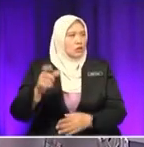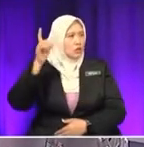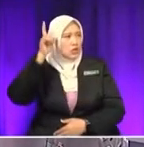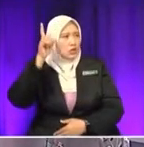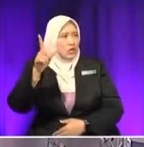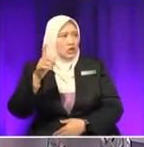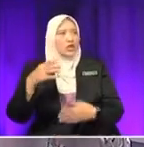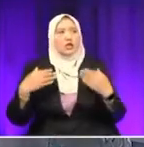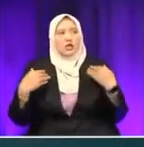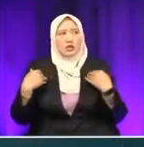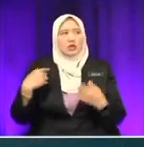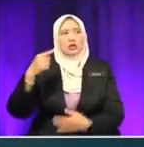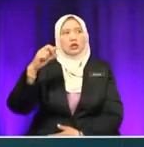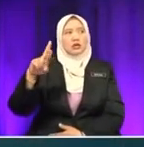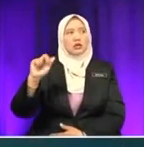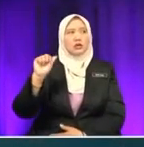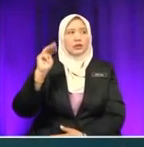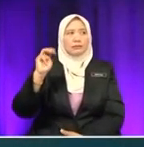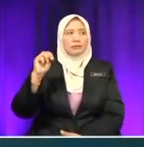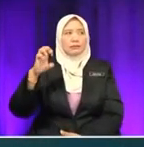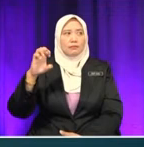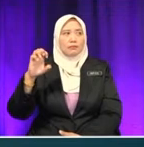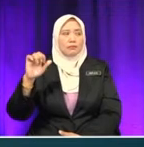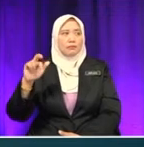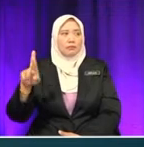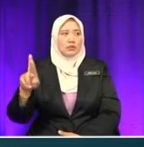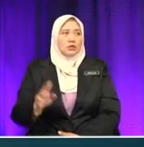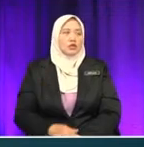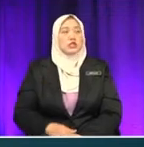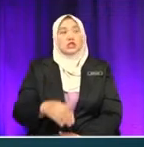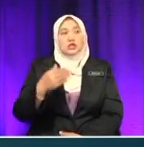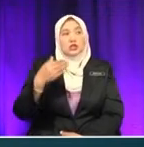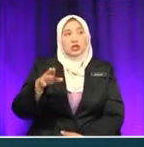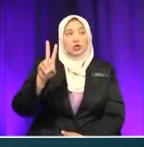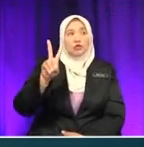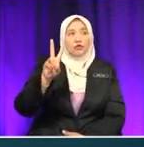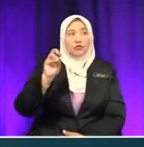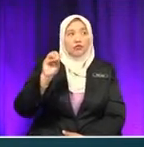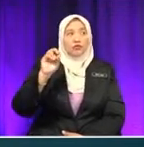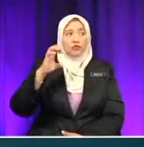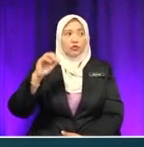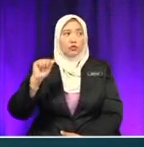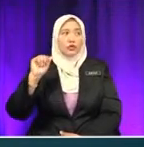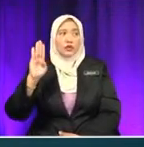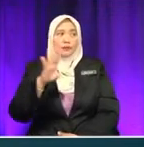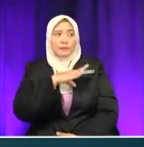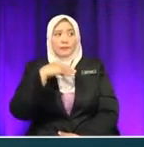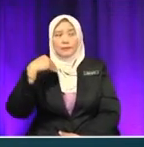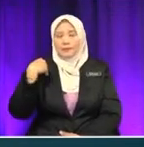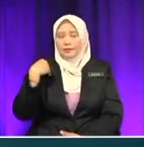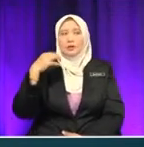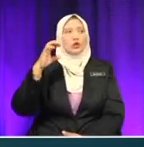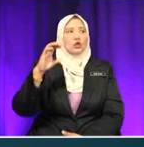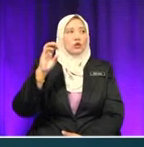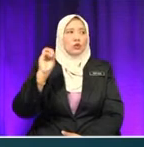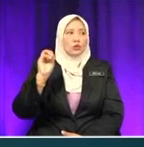grammar, vocabulary and competency. So as you see on the slide I've shown you, you have to start the first sentence with LE. And